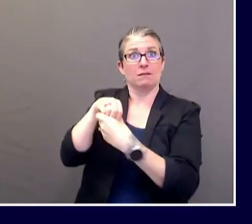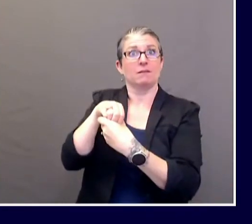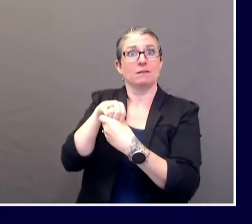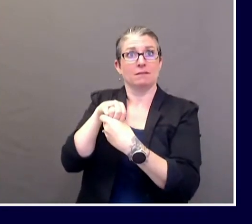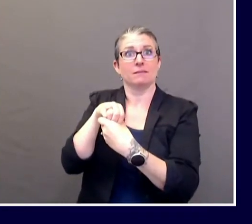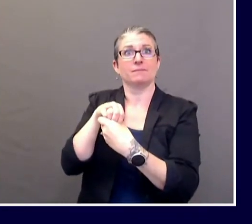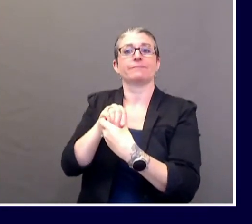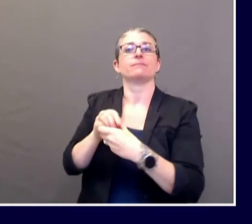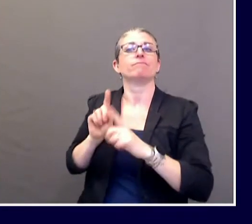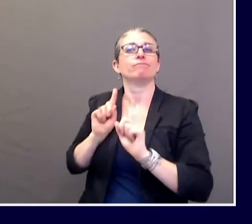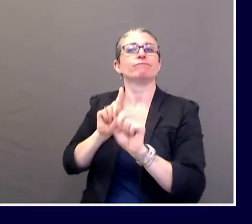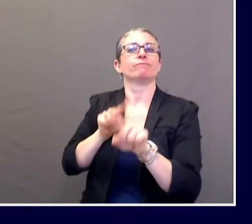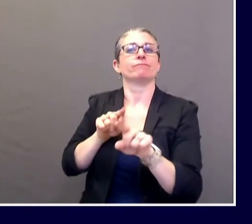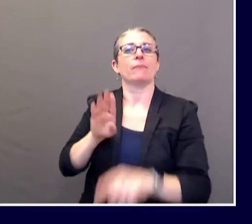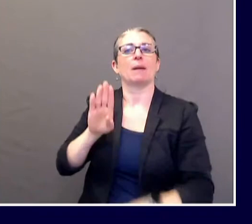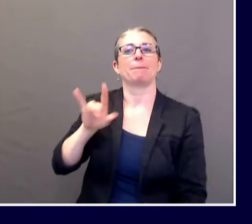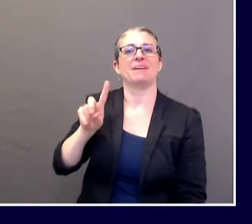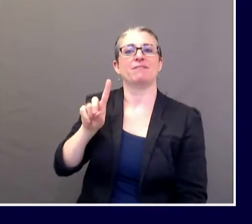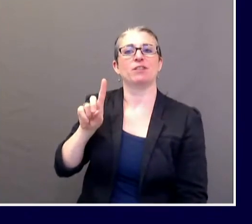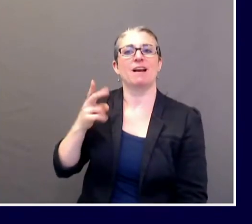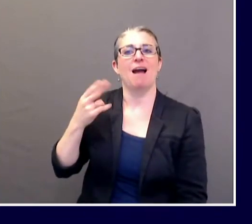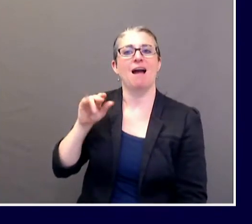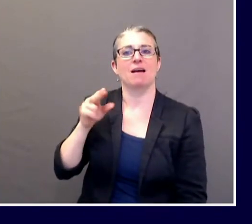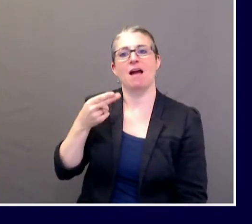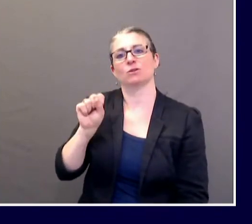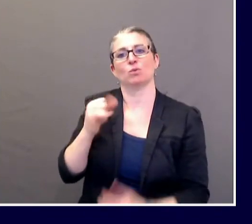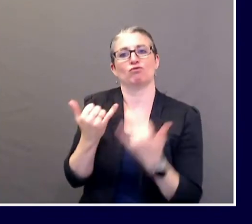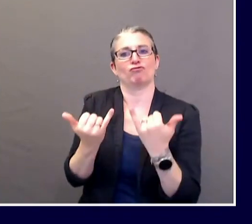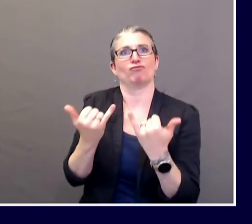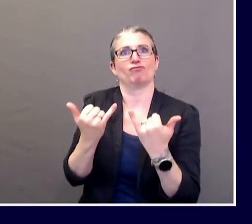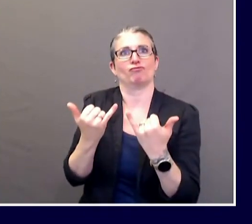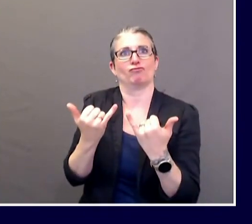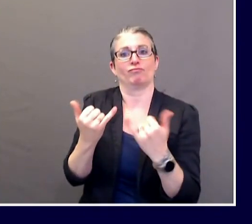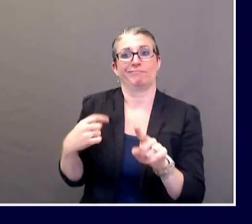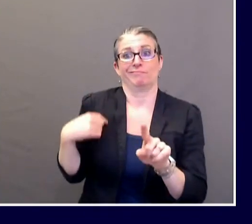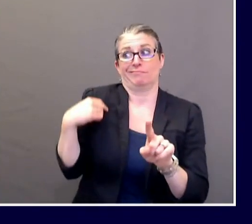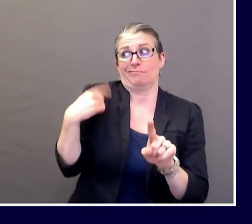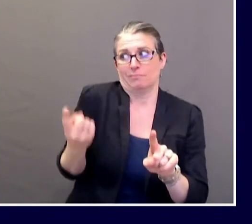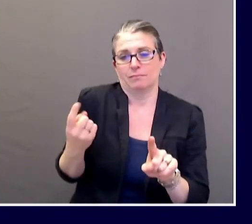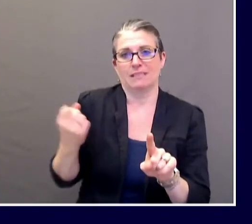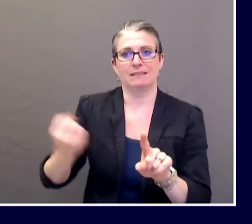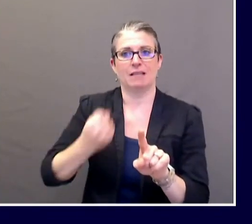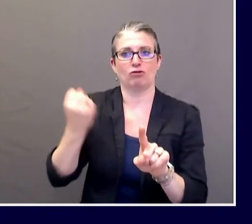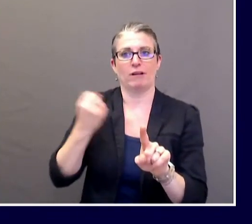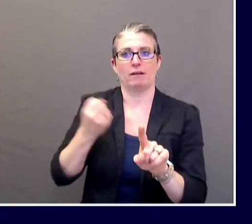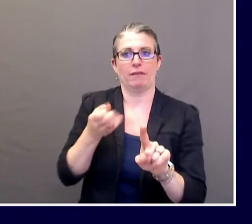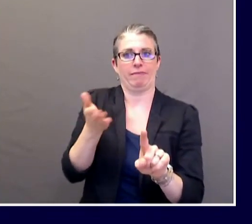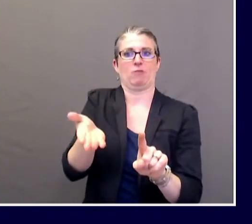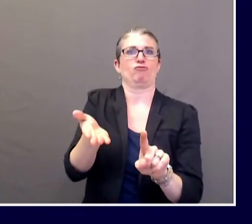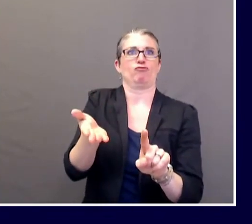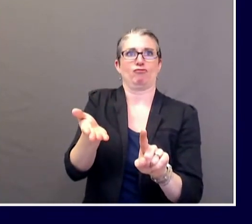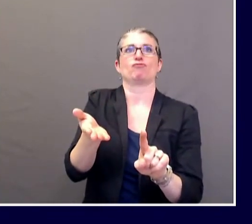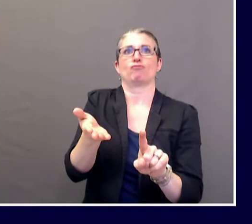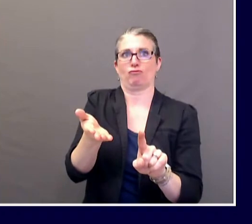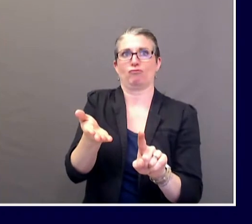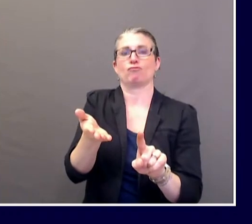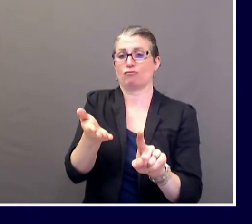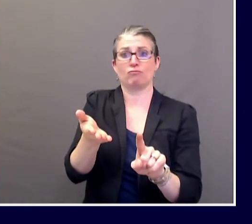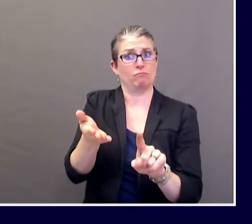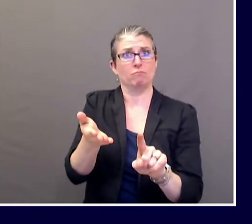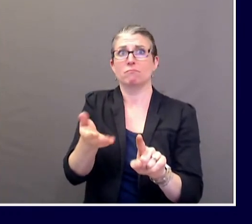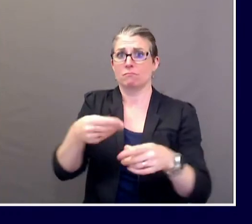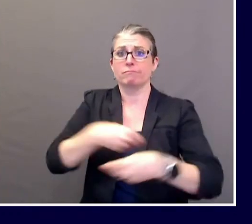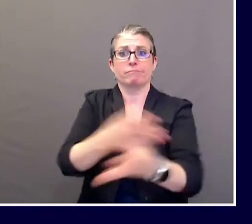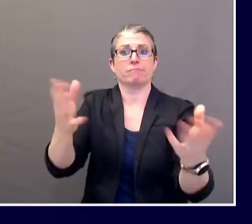the Johnson & Johnson vaccine. The clinic is open today for about 2.5 more hours and will be open tomorrow